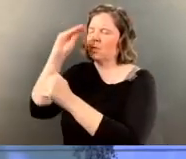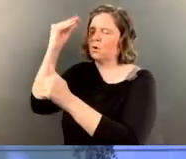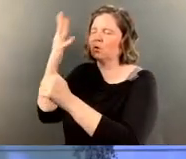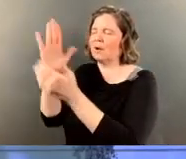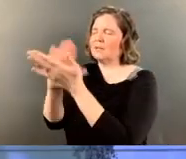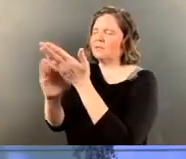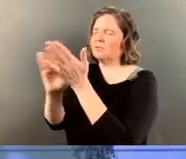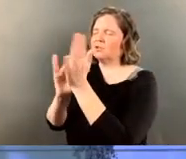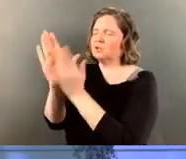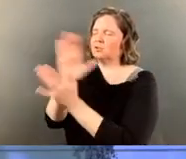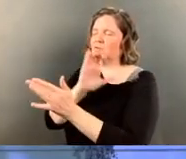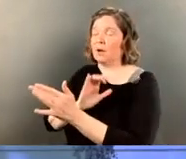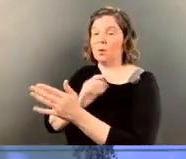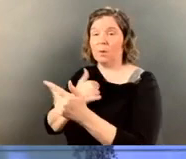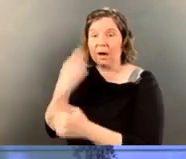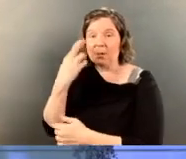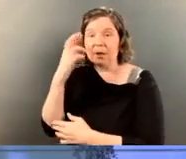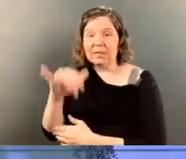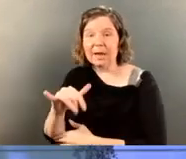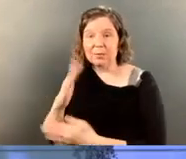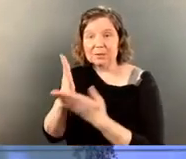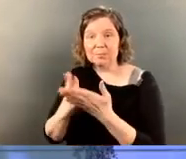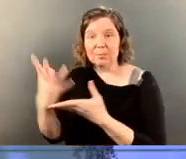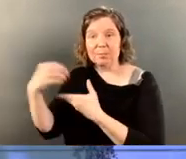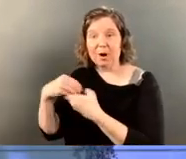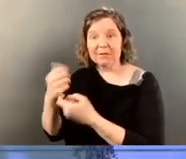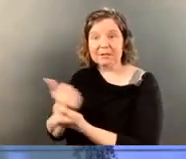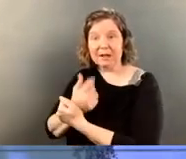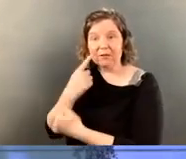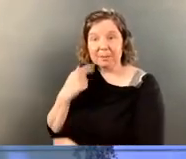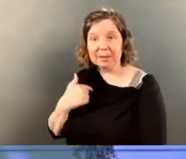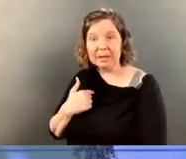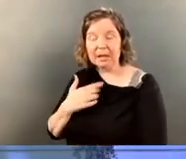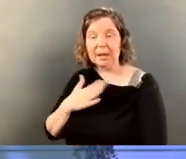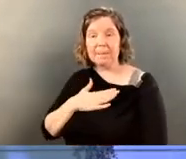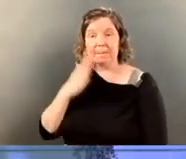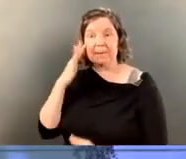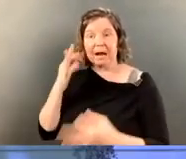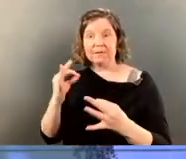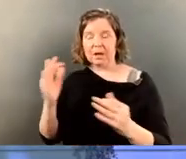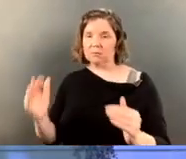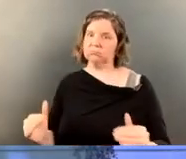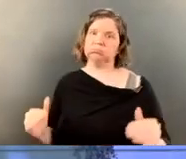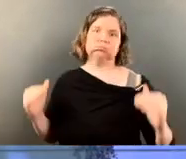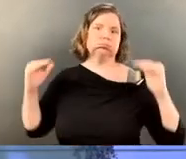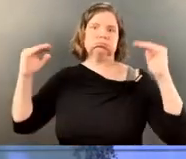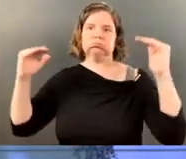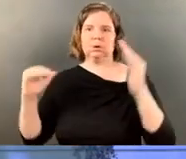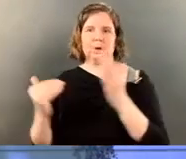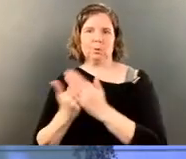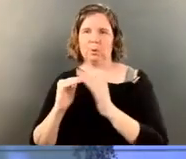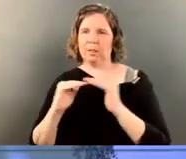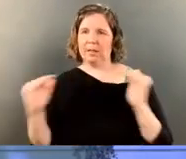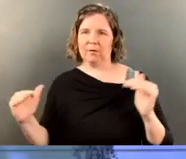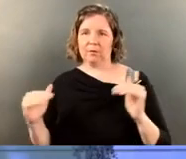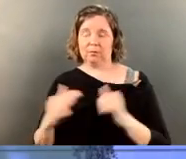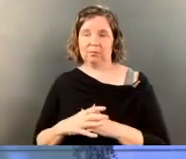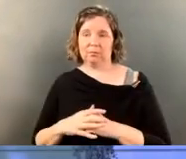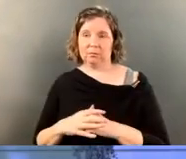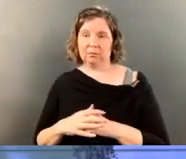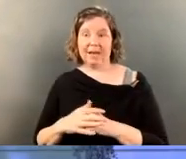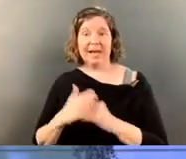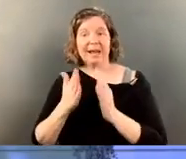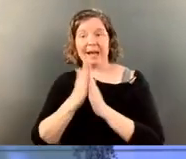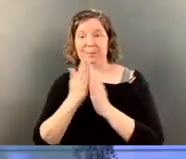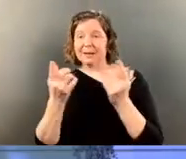of Jesus Christ. When I realized that was part of his love for me, my faith went to a whole new level. And I pray it does for you too.